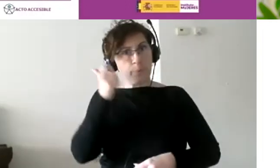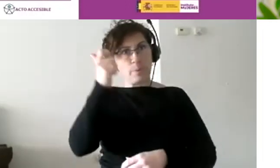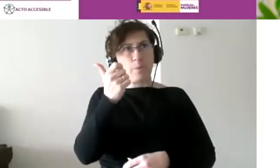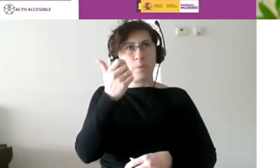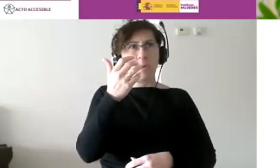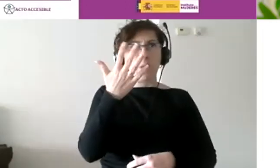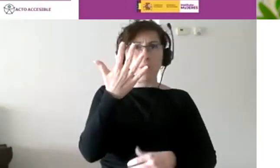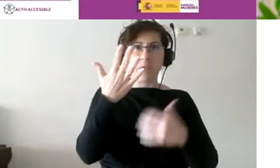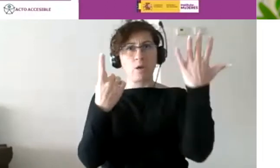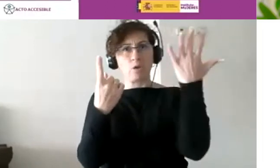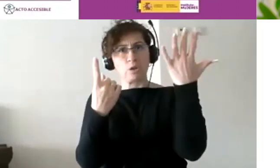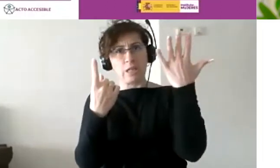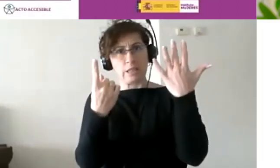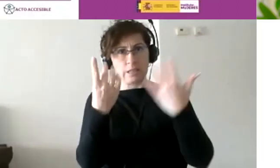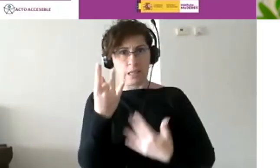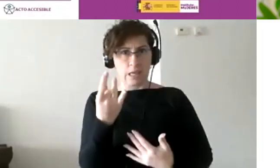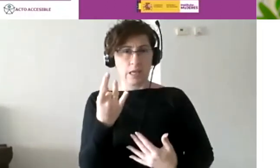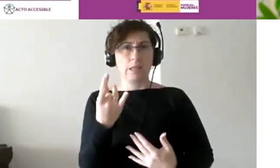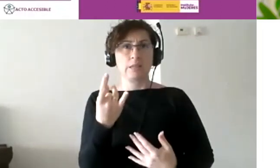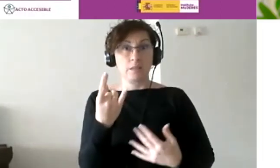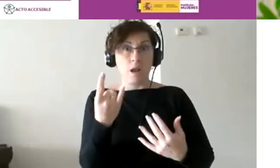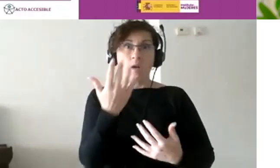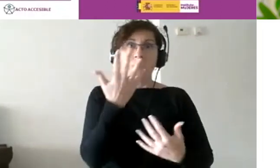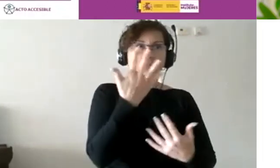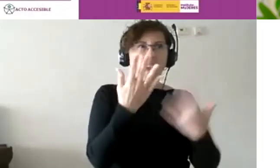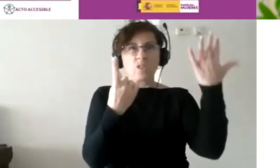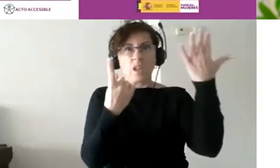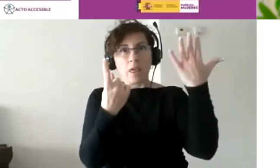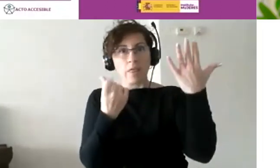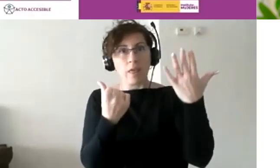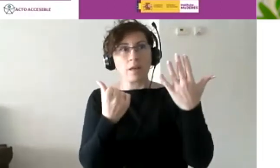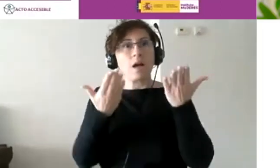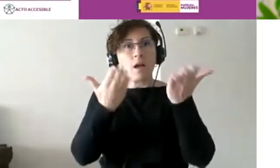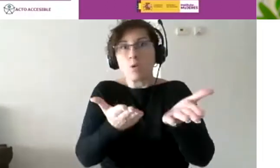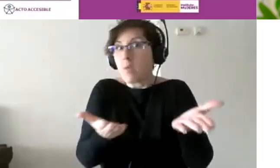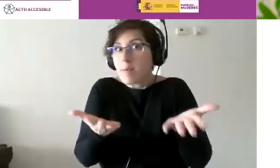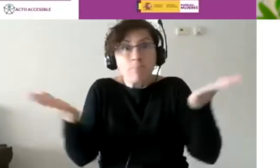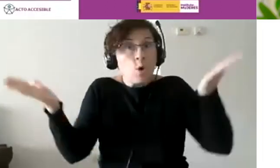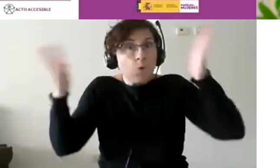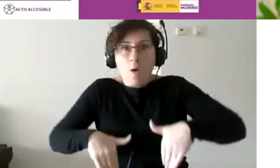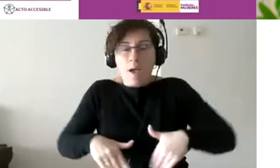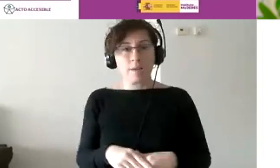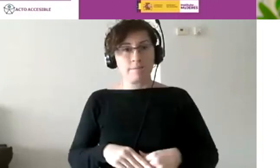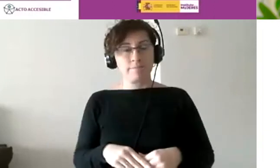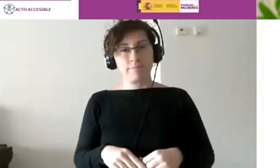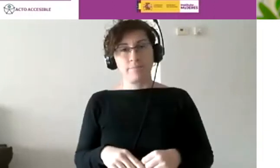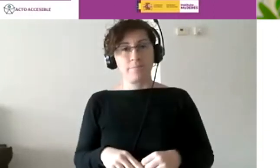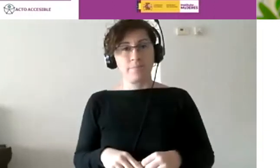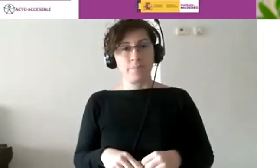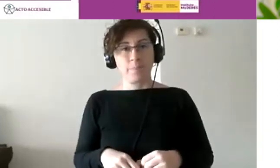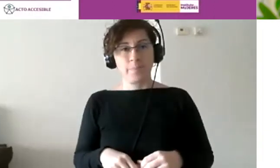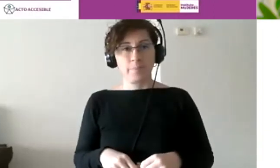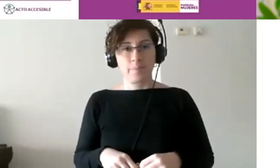help themselves anyhow. If you are talking about accessibility, there is no places to stay which